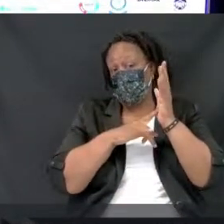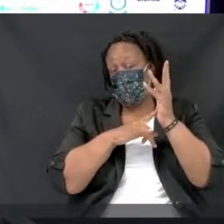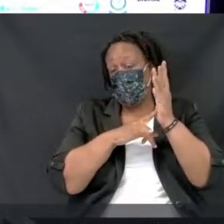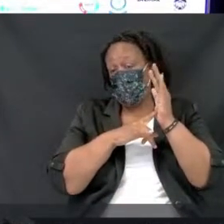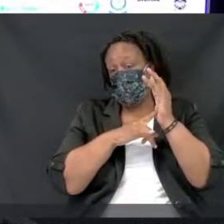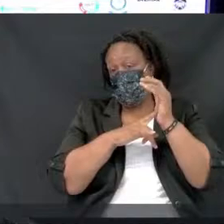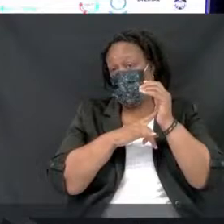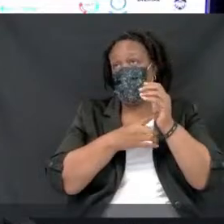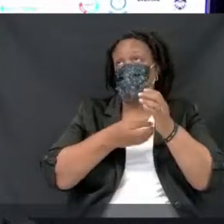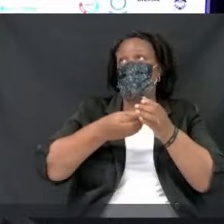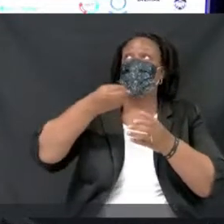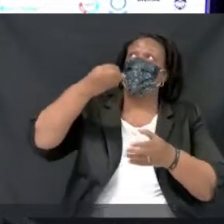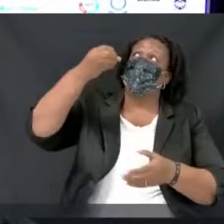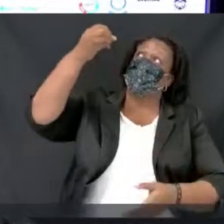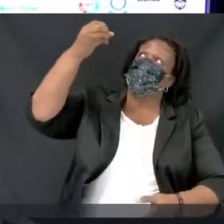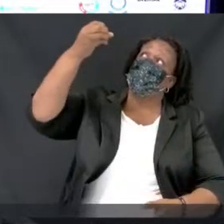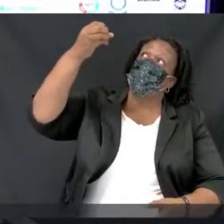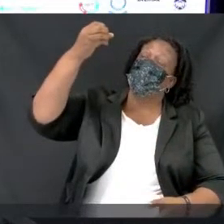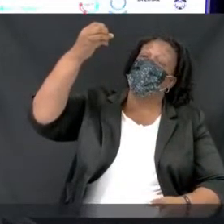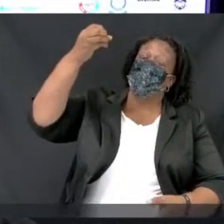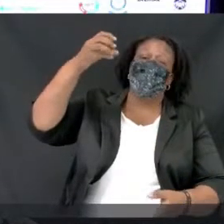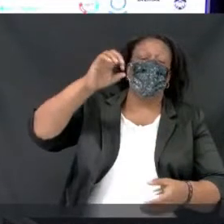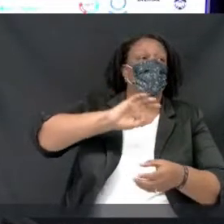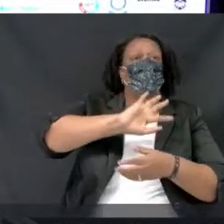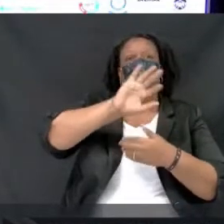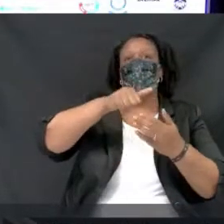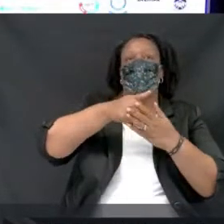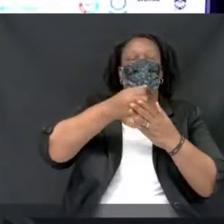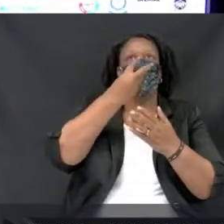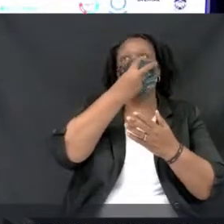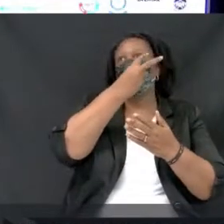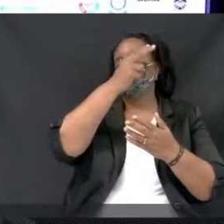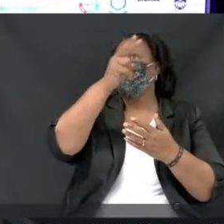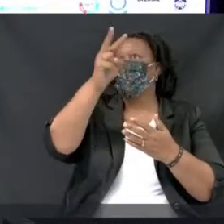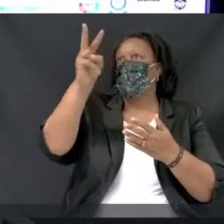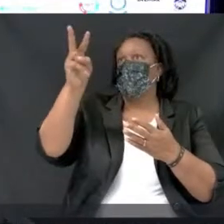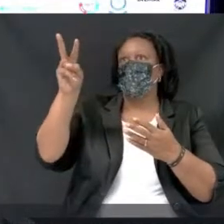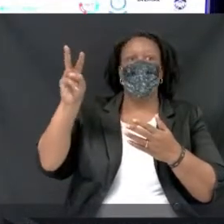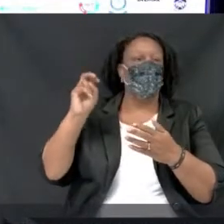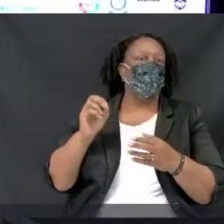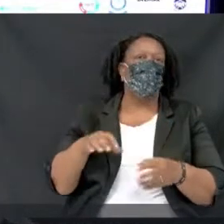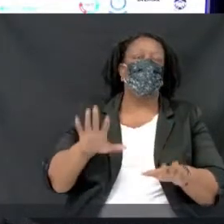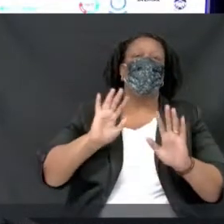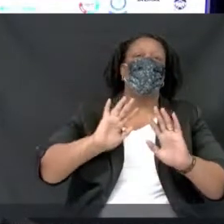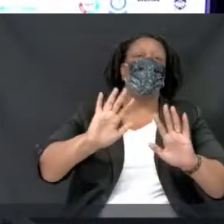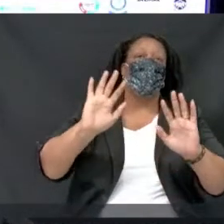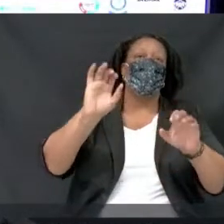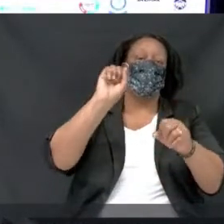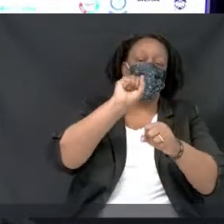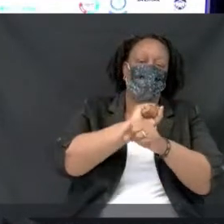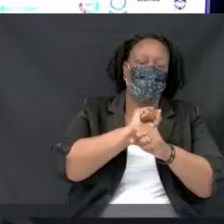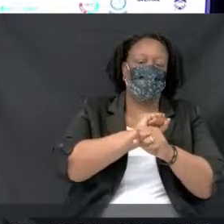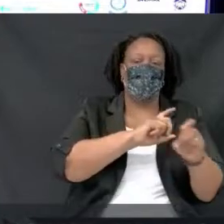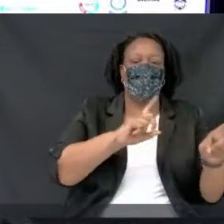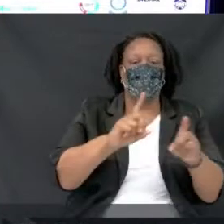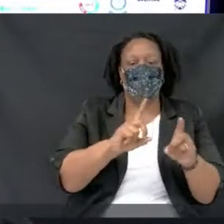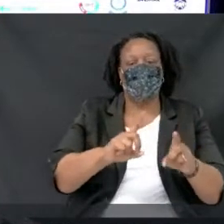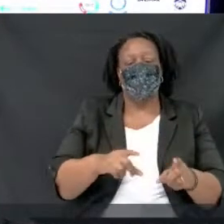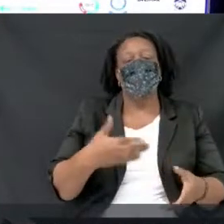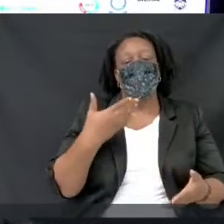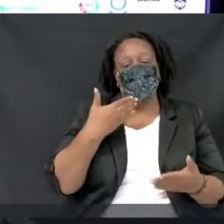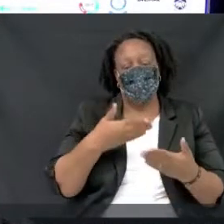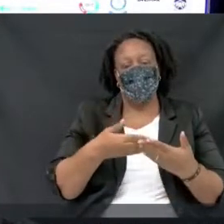but it is put on a lampstand so that everybody can see the work that she's doing, and she's to be